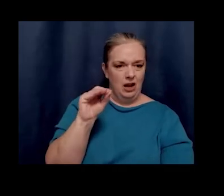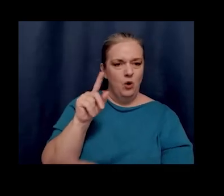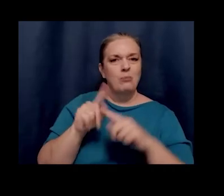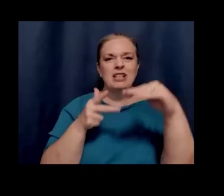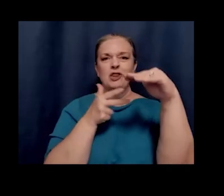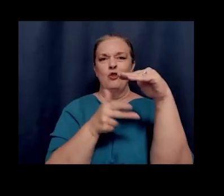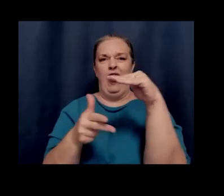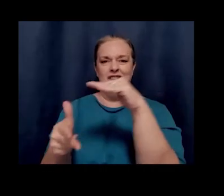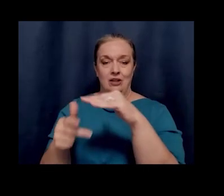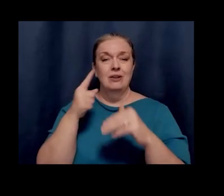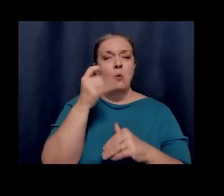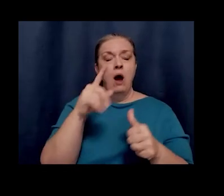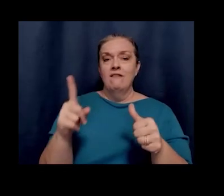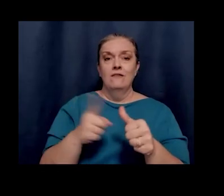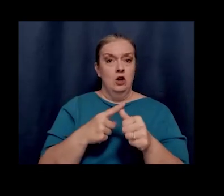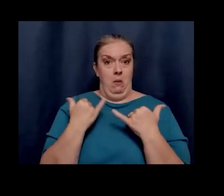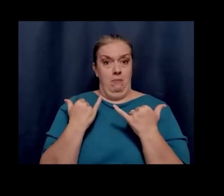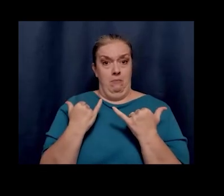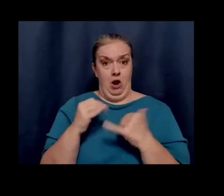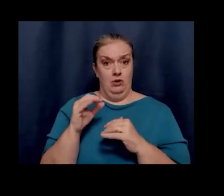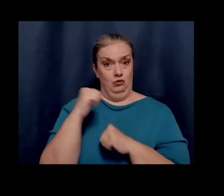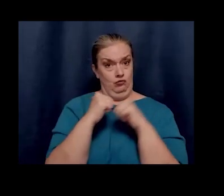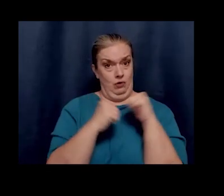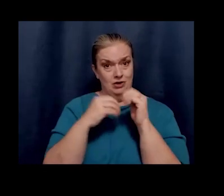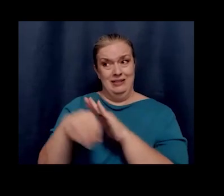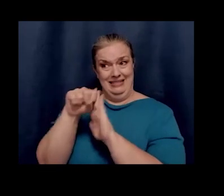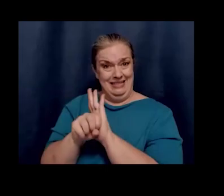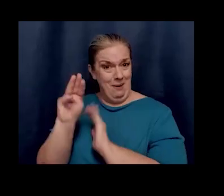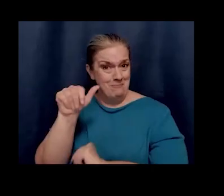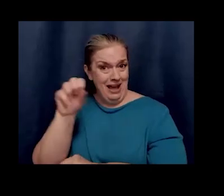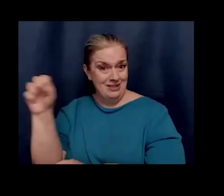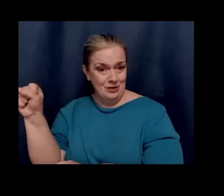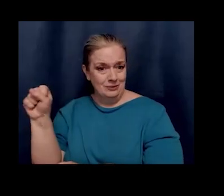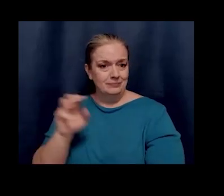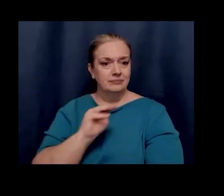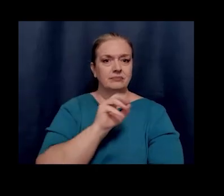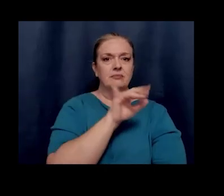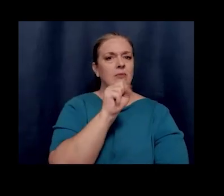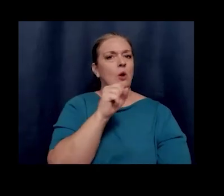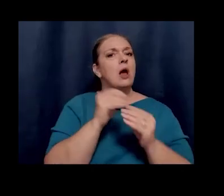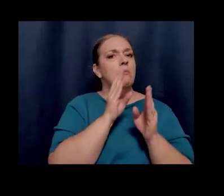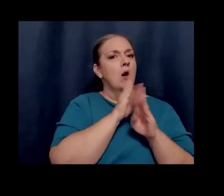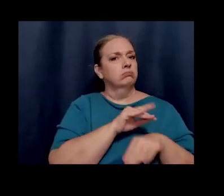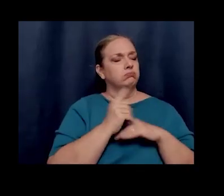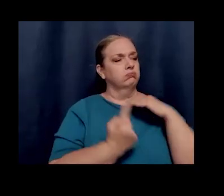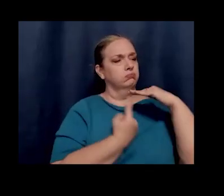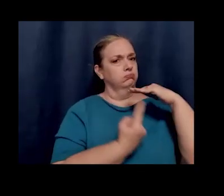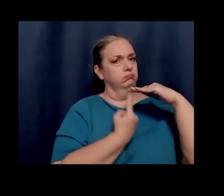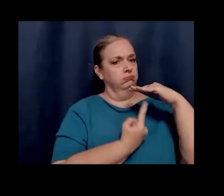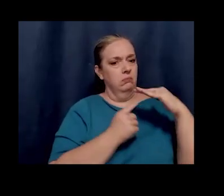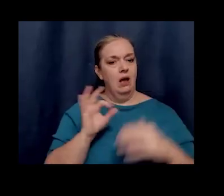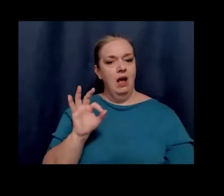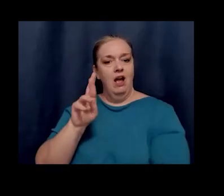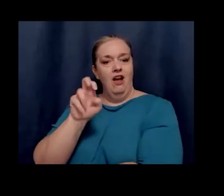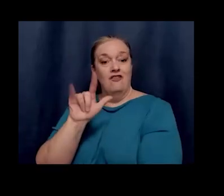of the first modern structures in the state of Massachusetts. Morris was the more introverted of the two, and Frelinghuysen